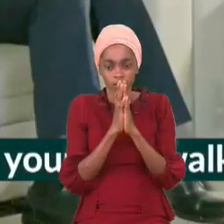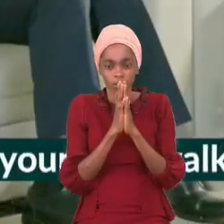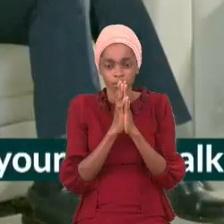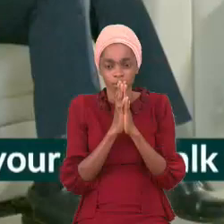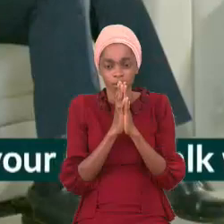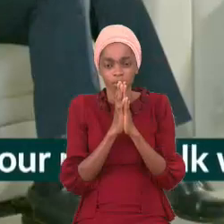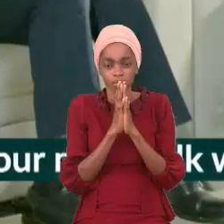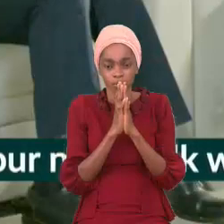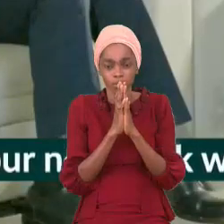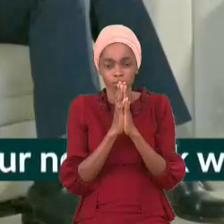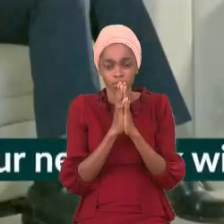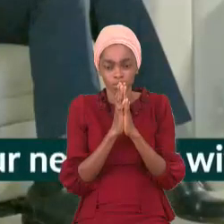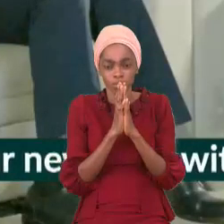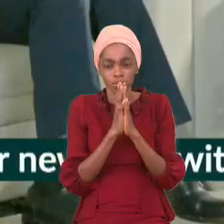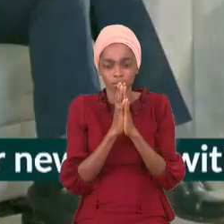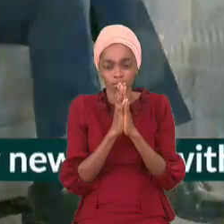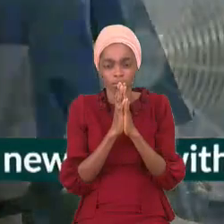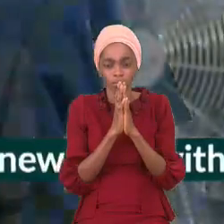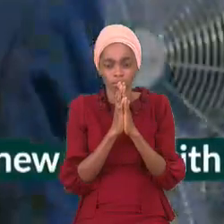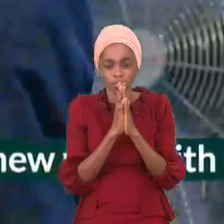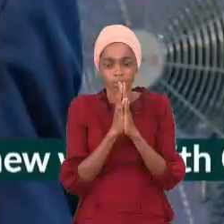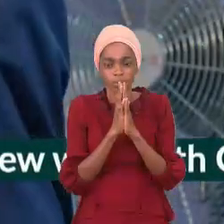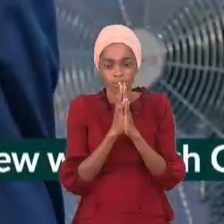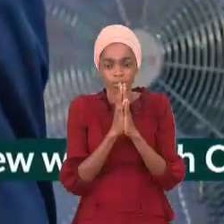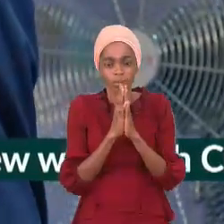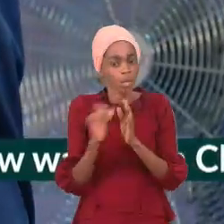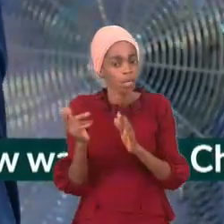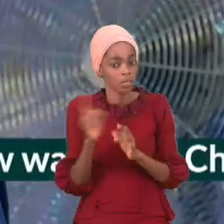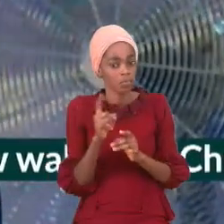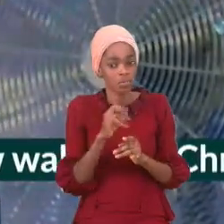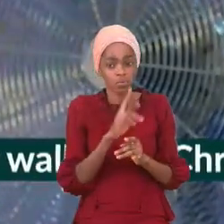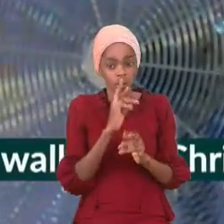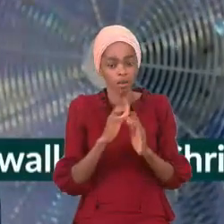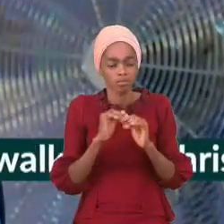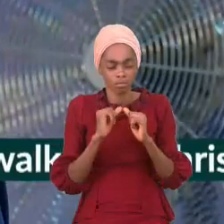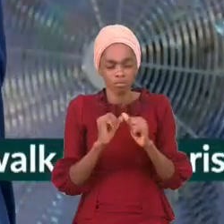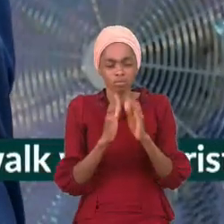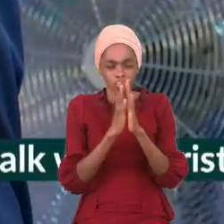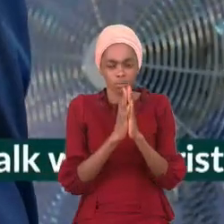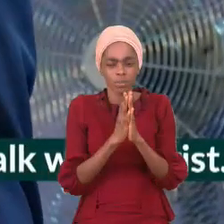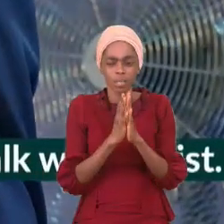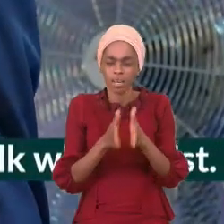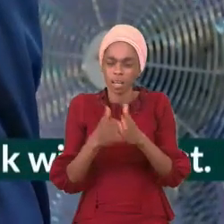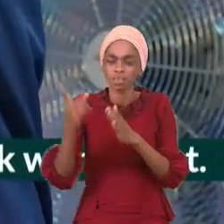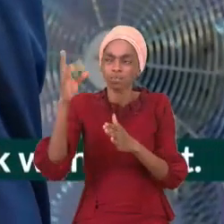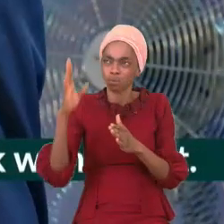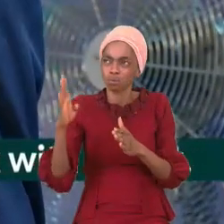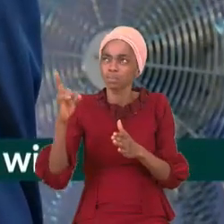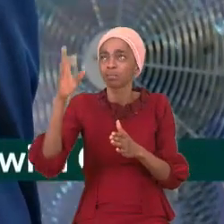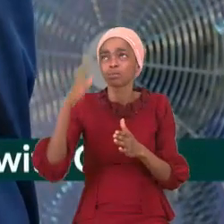To the far back. Let me see the sign, if you are true.